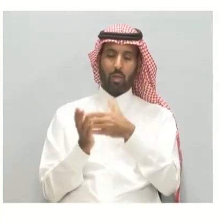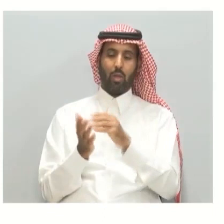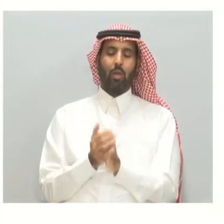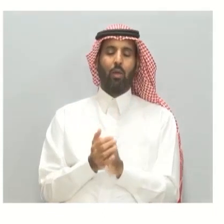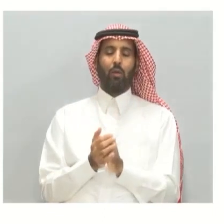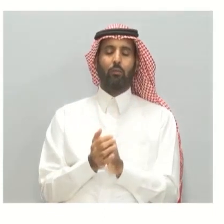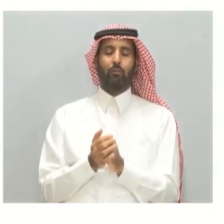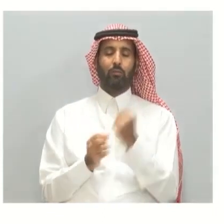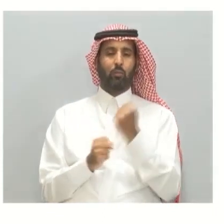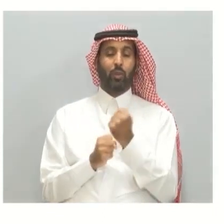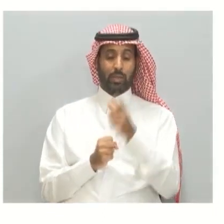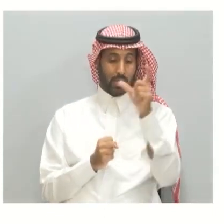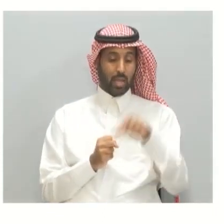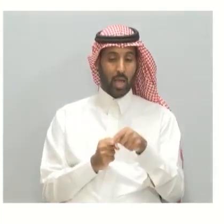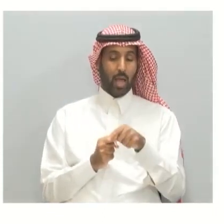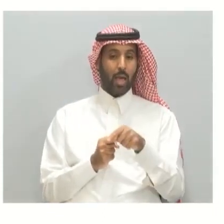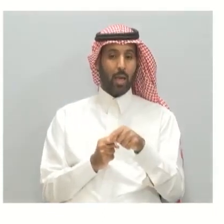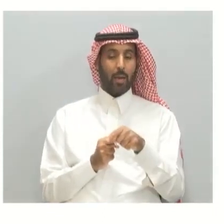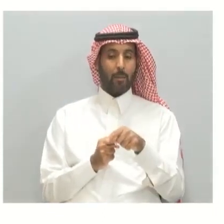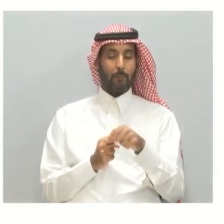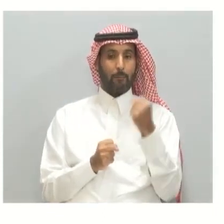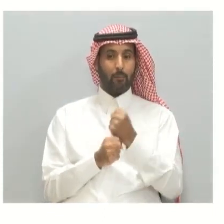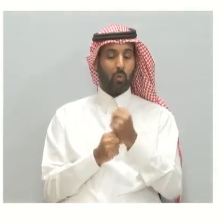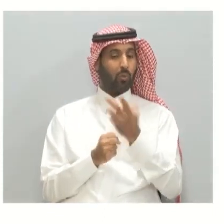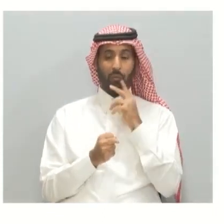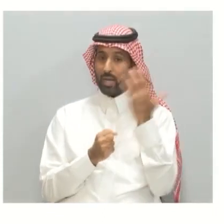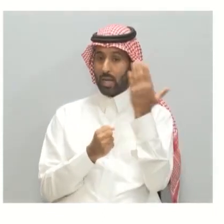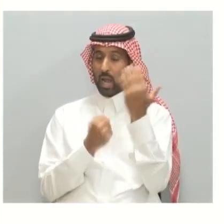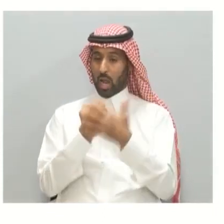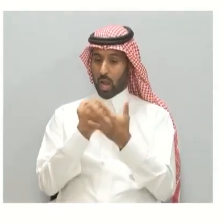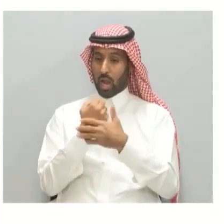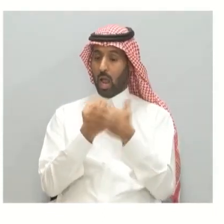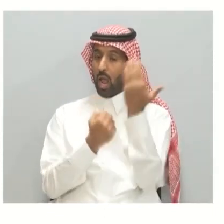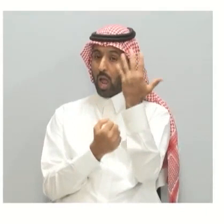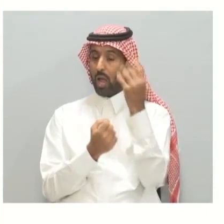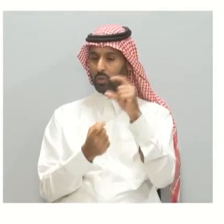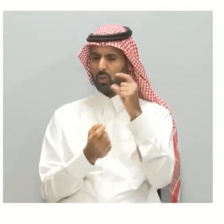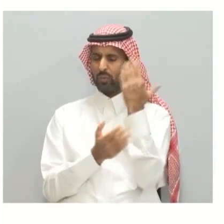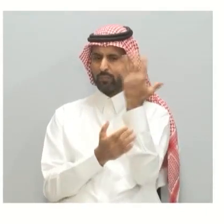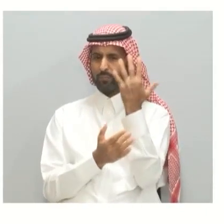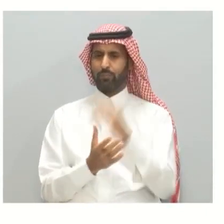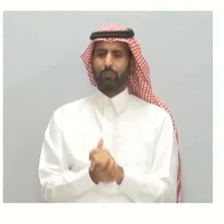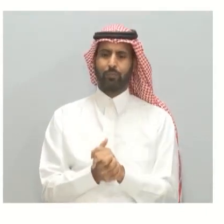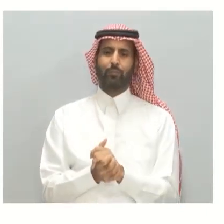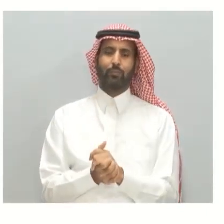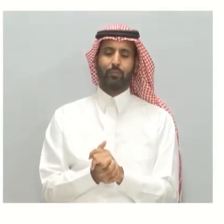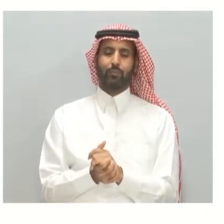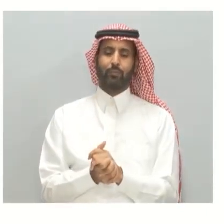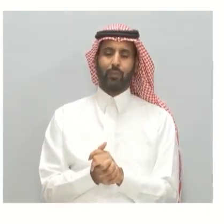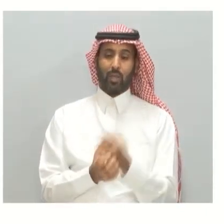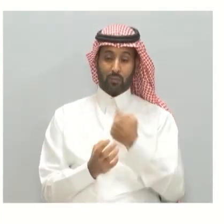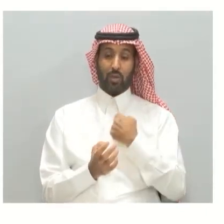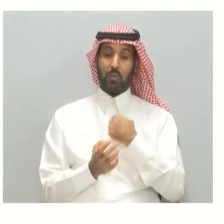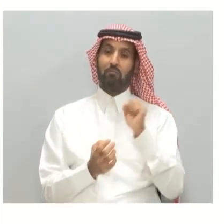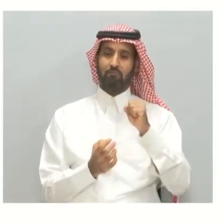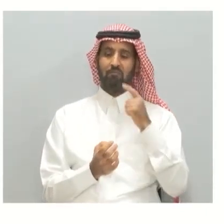arborist does for a living? What does he do all the time? Or what does the job entail? For me,